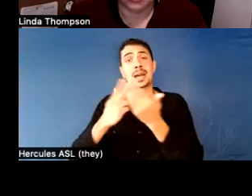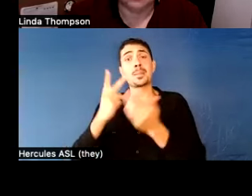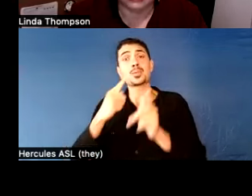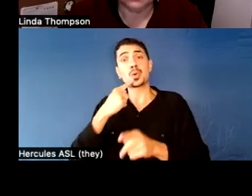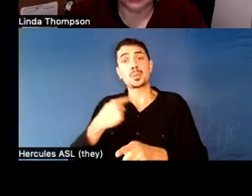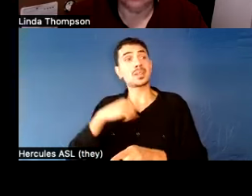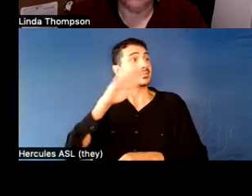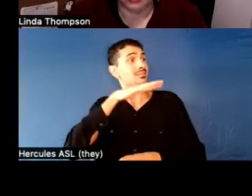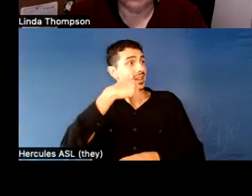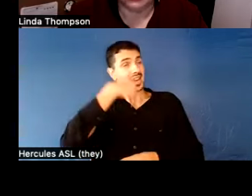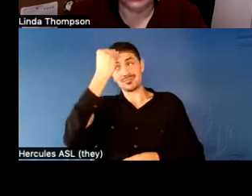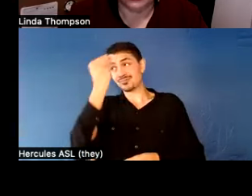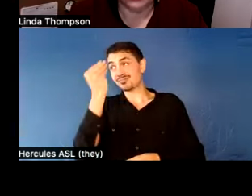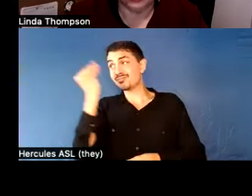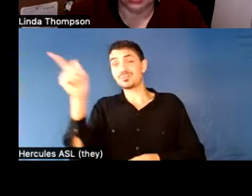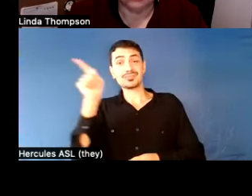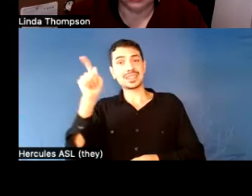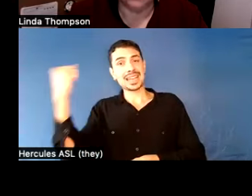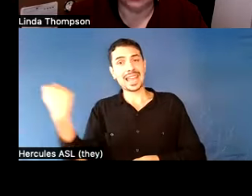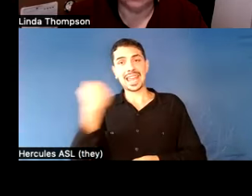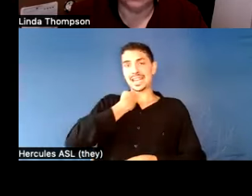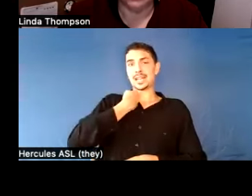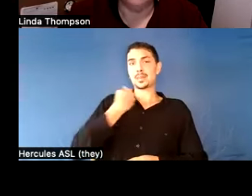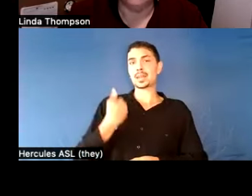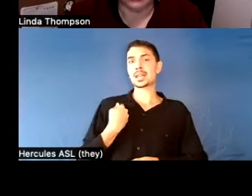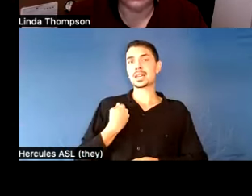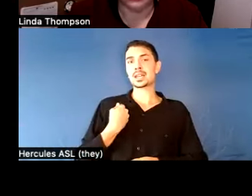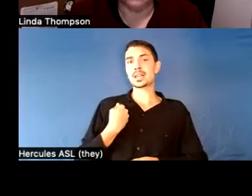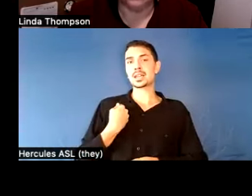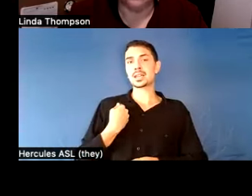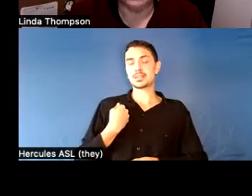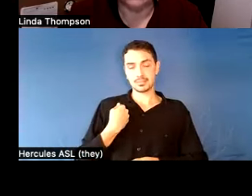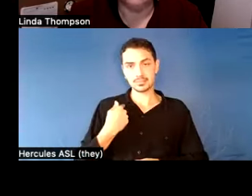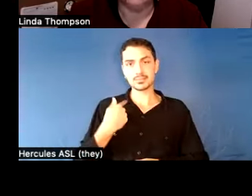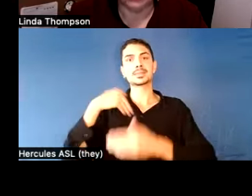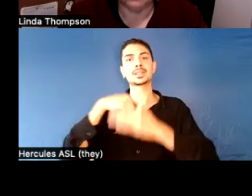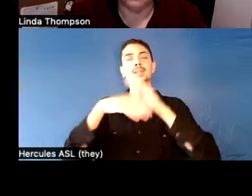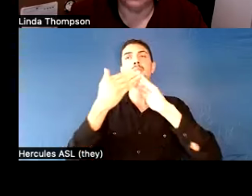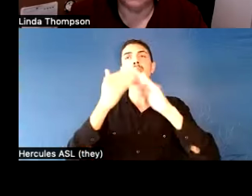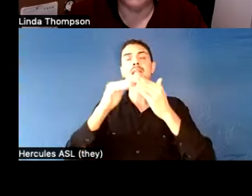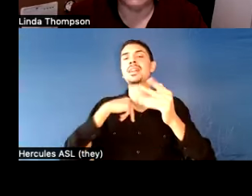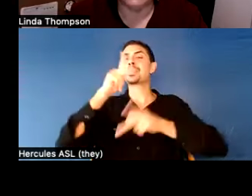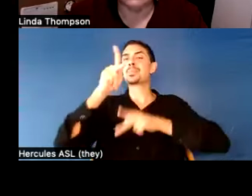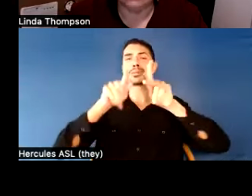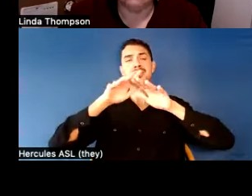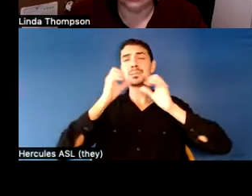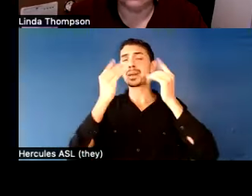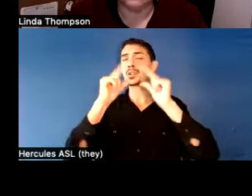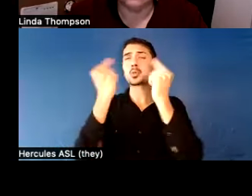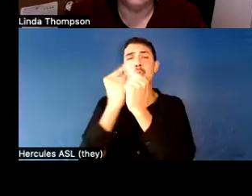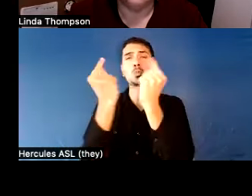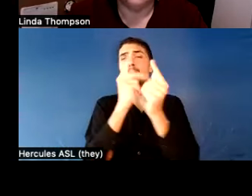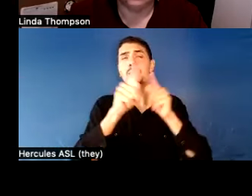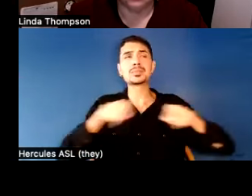Also, that's right from family too. And then out in the community, I've had entire groups of people in the community saying